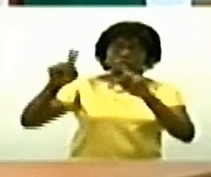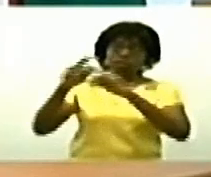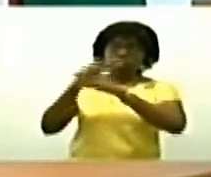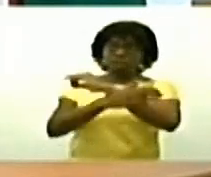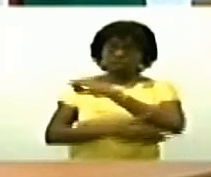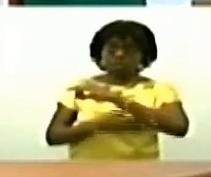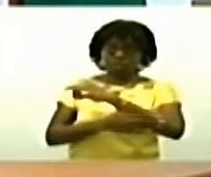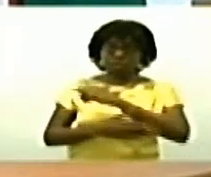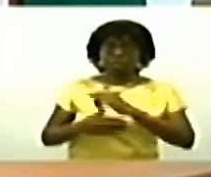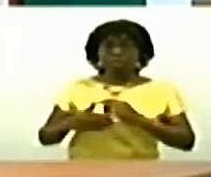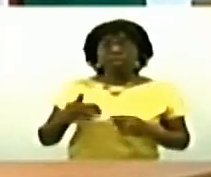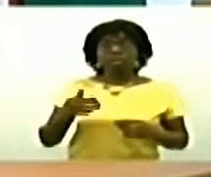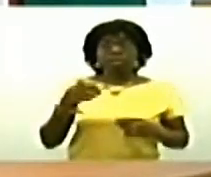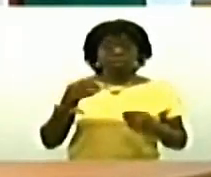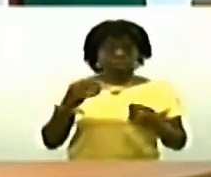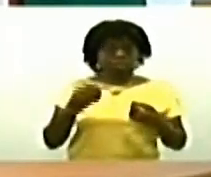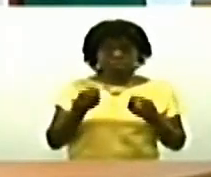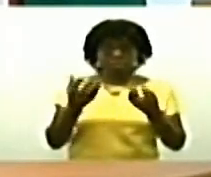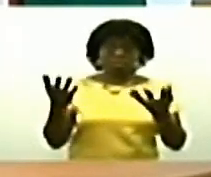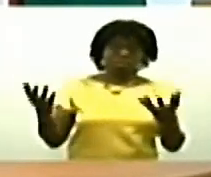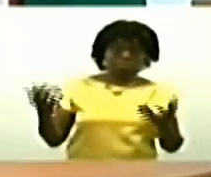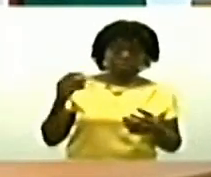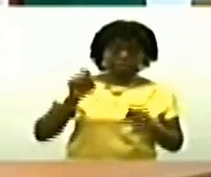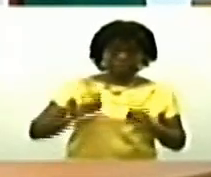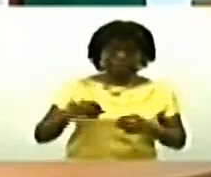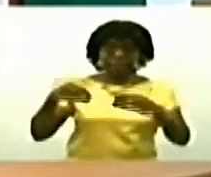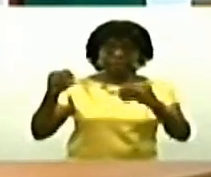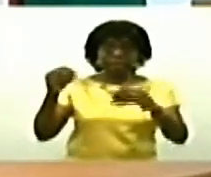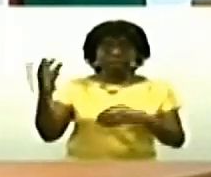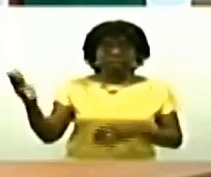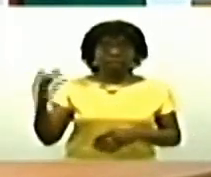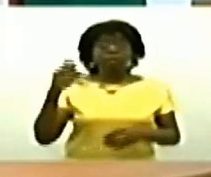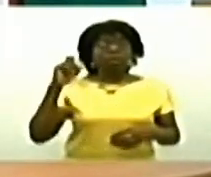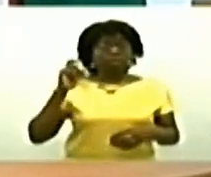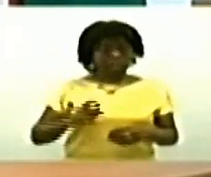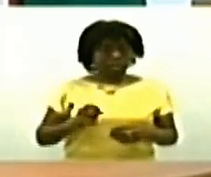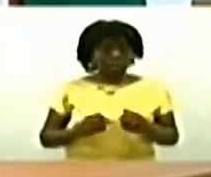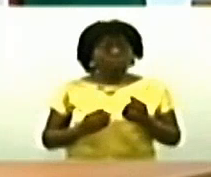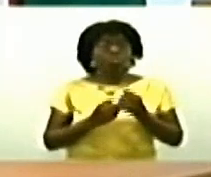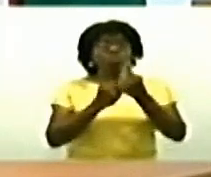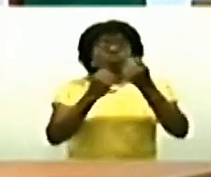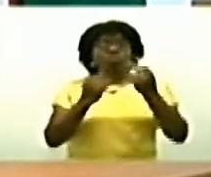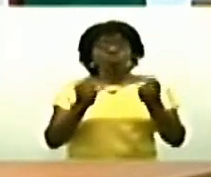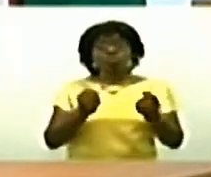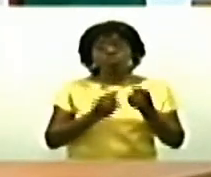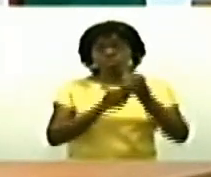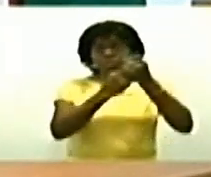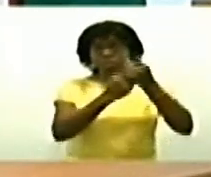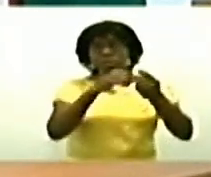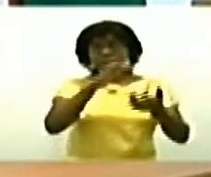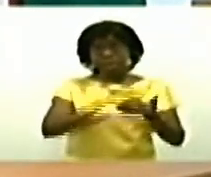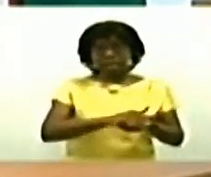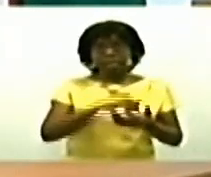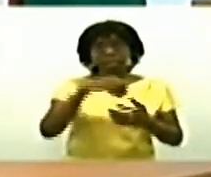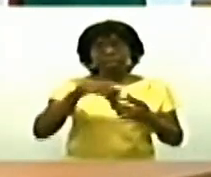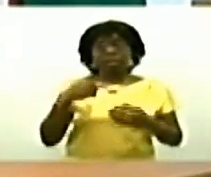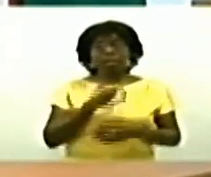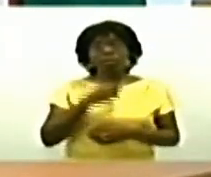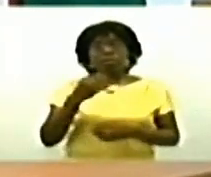should spend much more time in promoting that area in the economy. Right? And as I said, you can build your